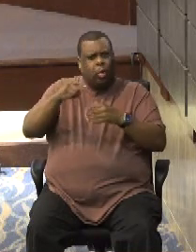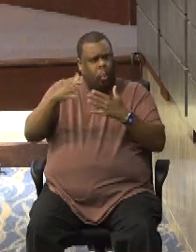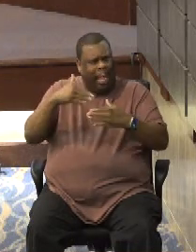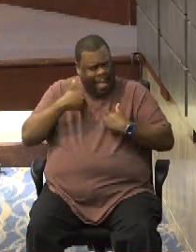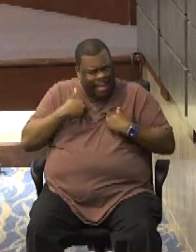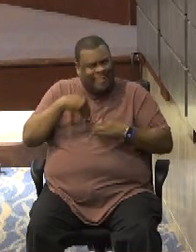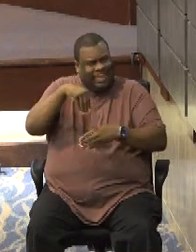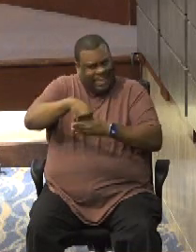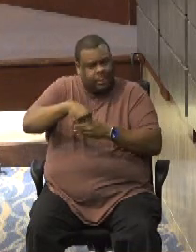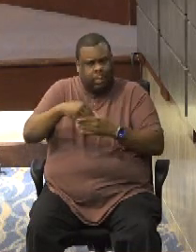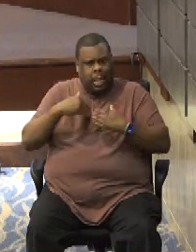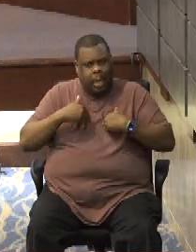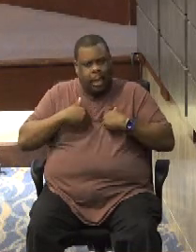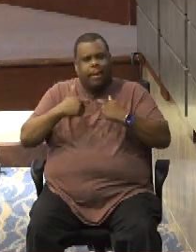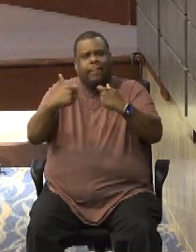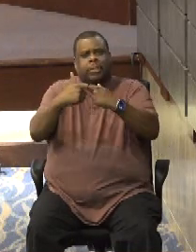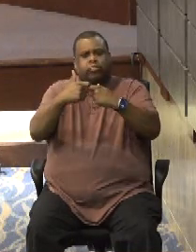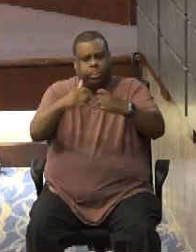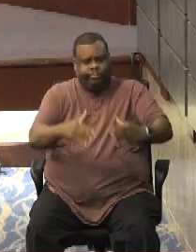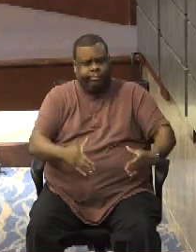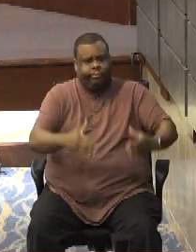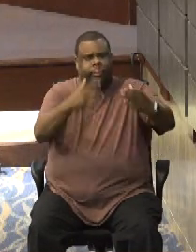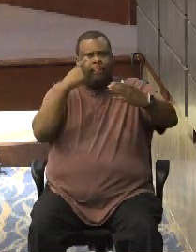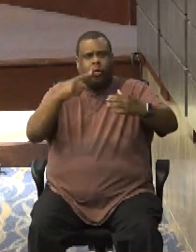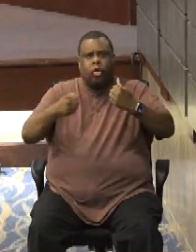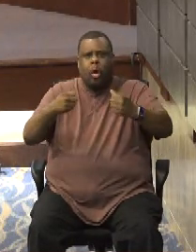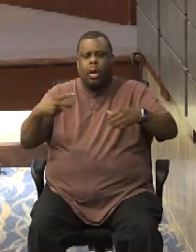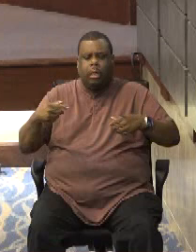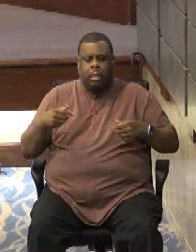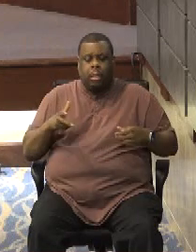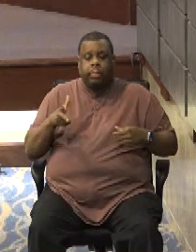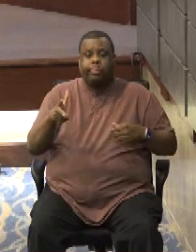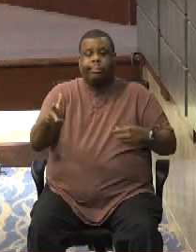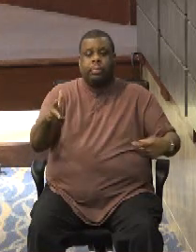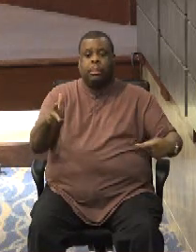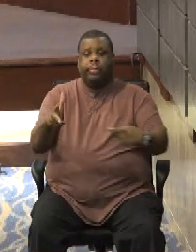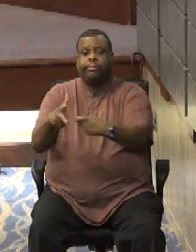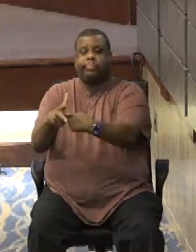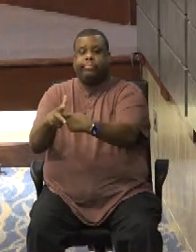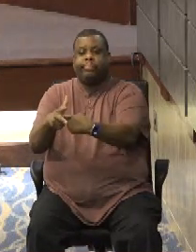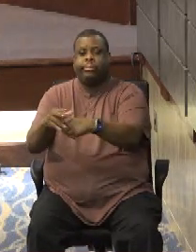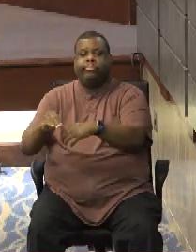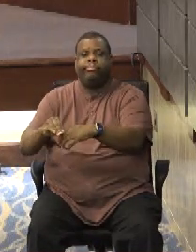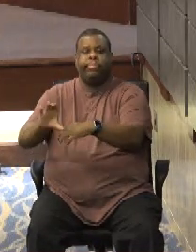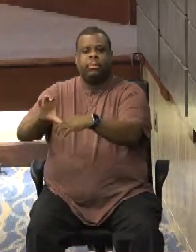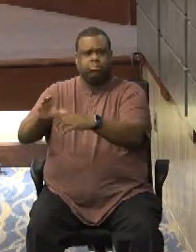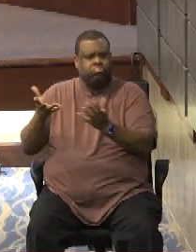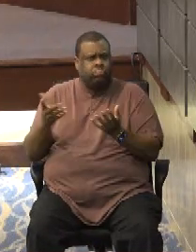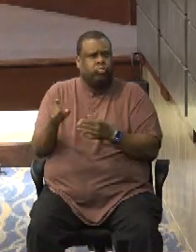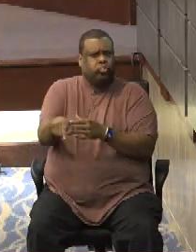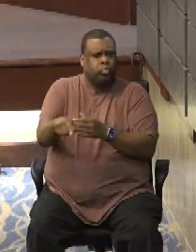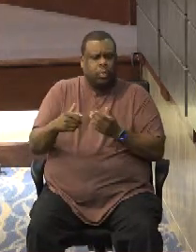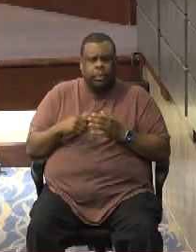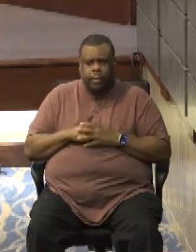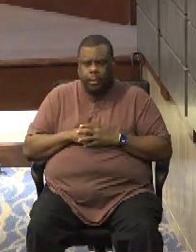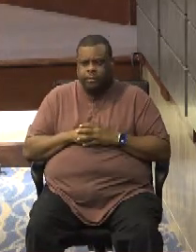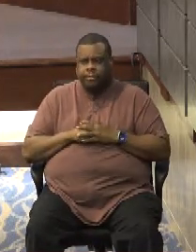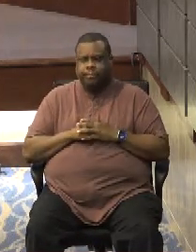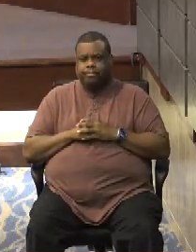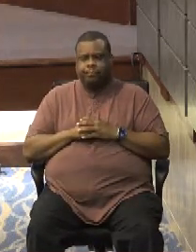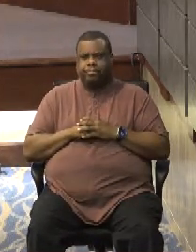have electric panel capacity wiring that terminates in a 240 volt outlet. So this